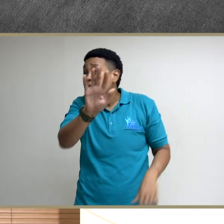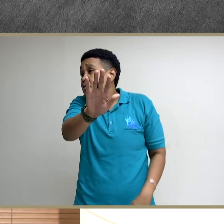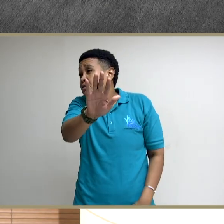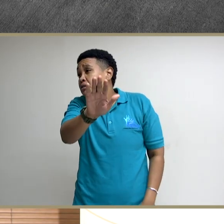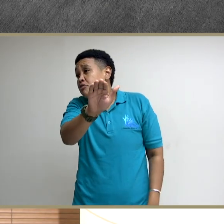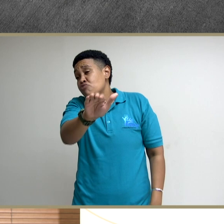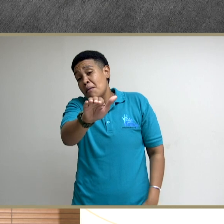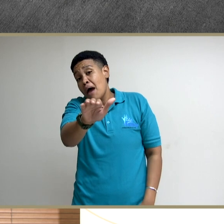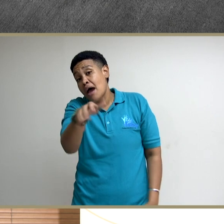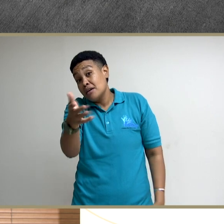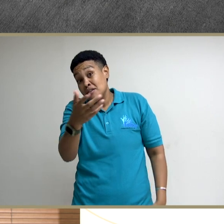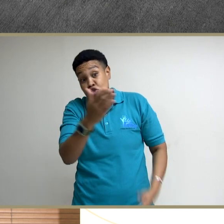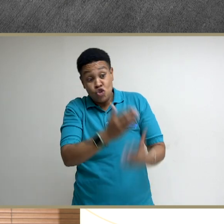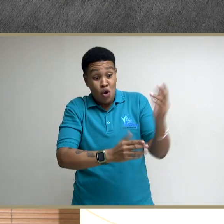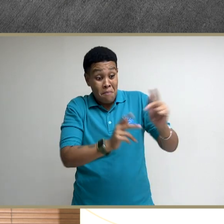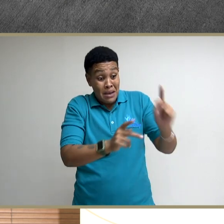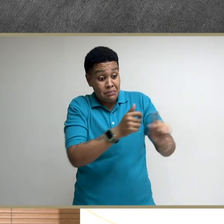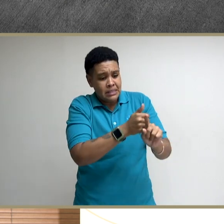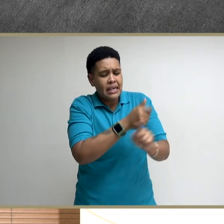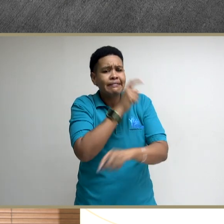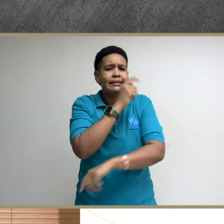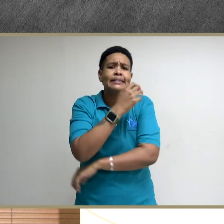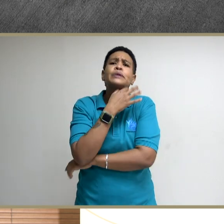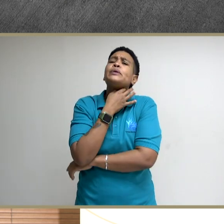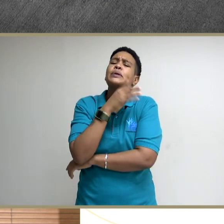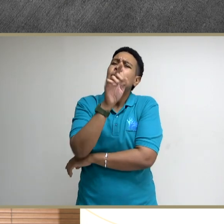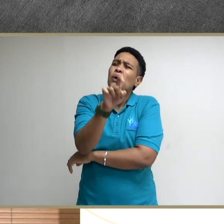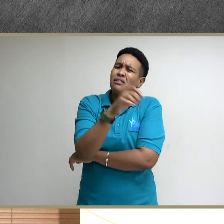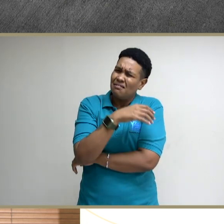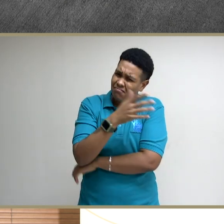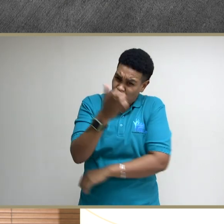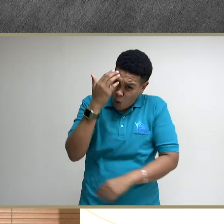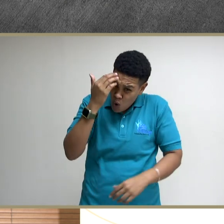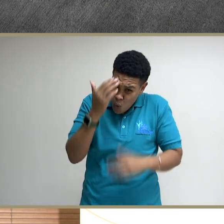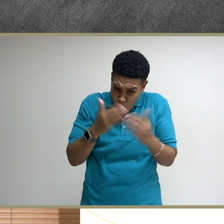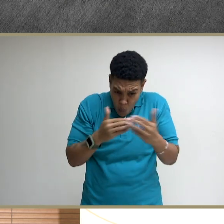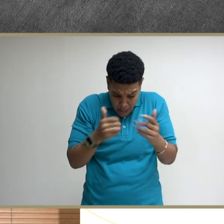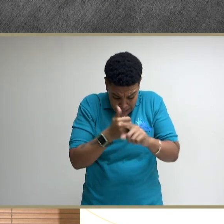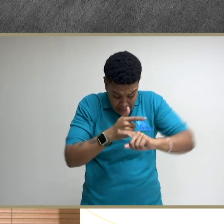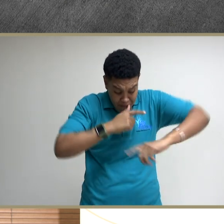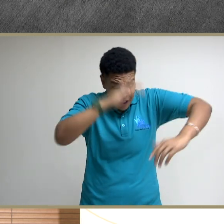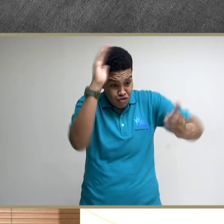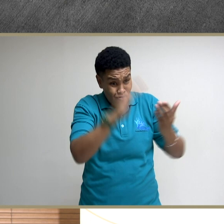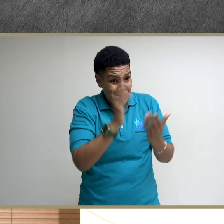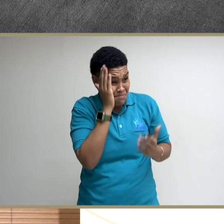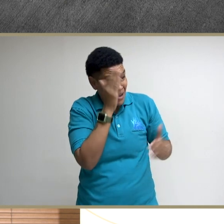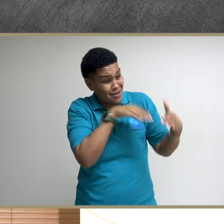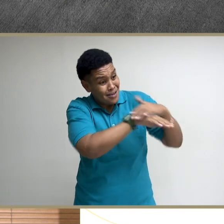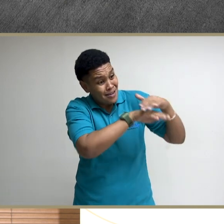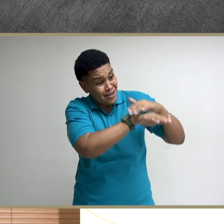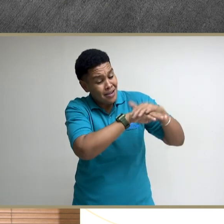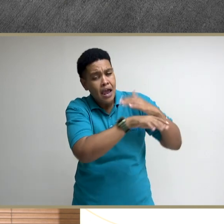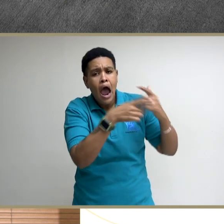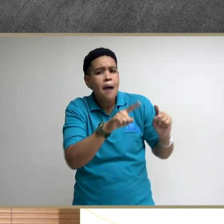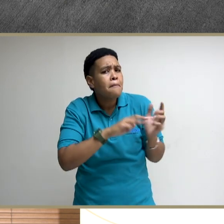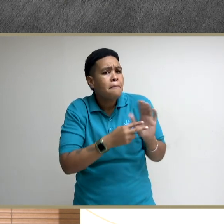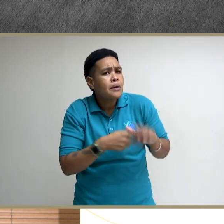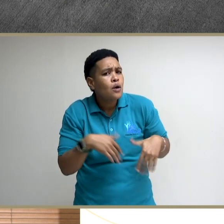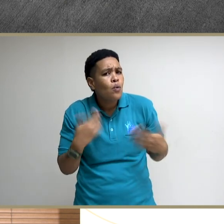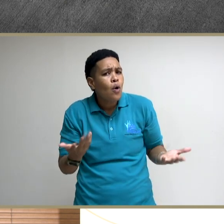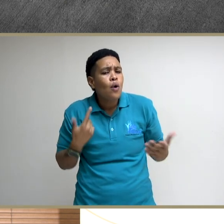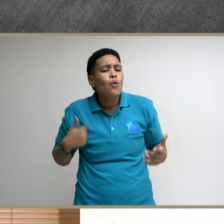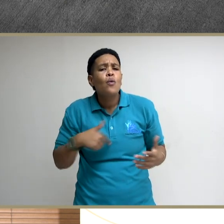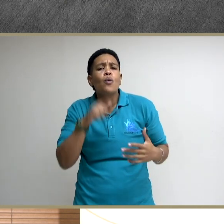reminder that, some persons question whether or not the decrease in our bed occupancy would mean that we would